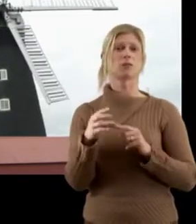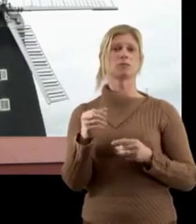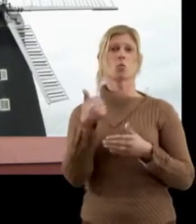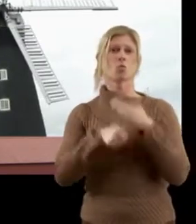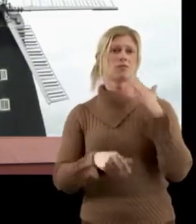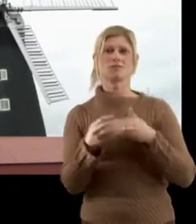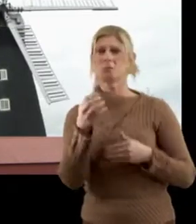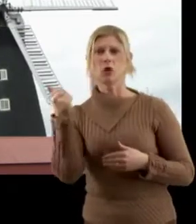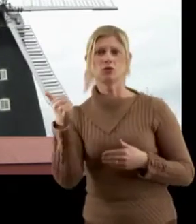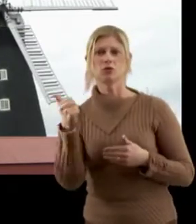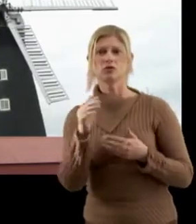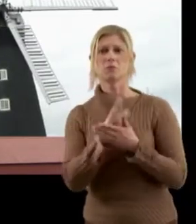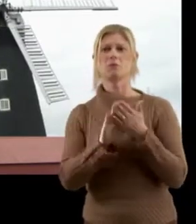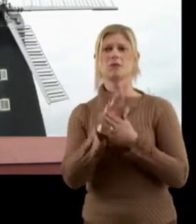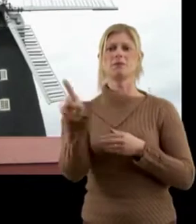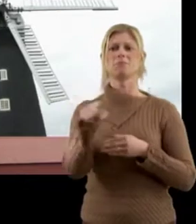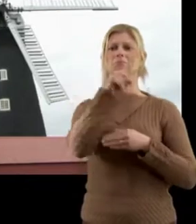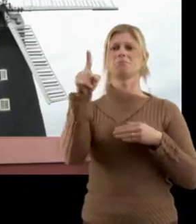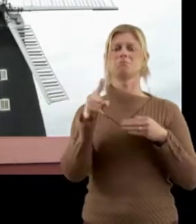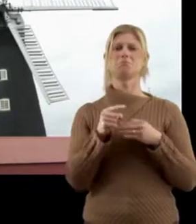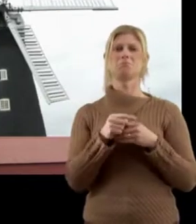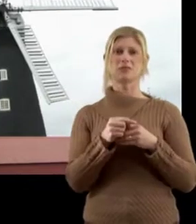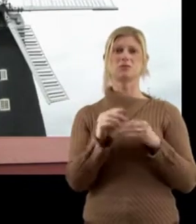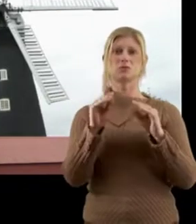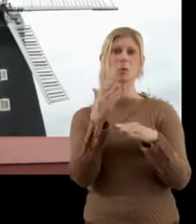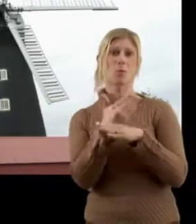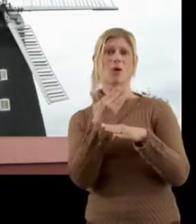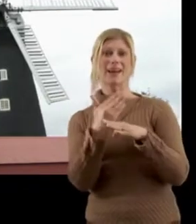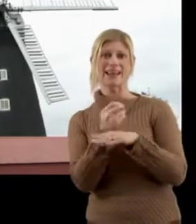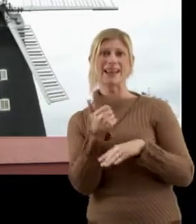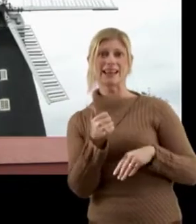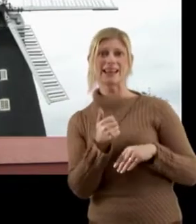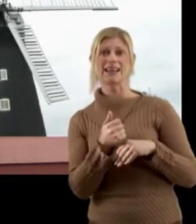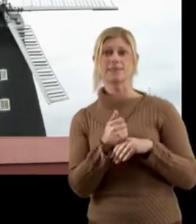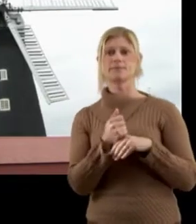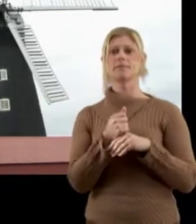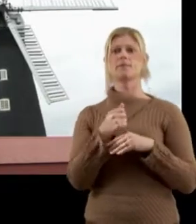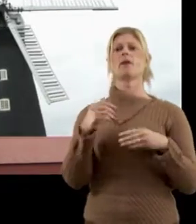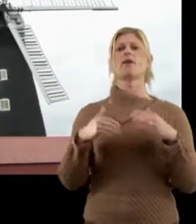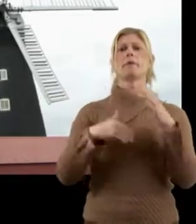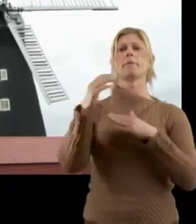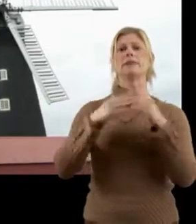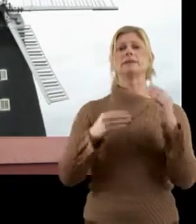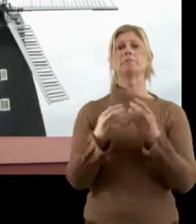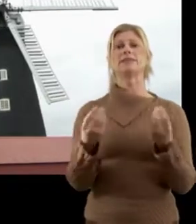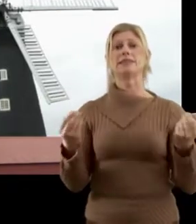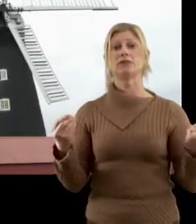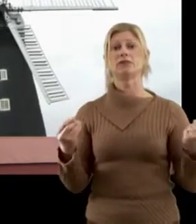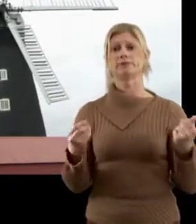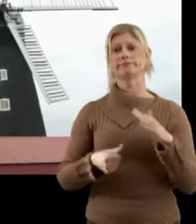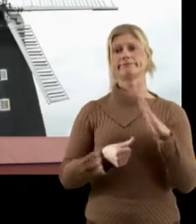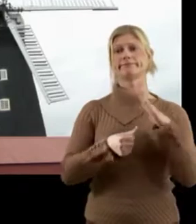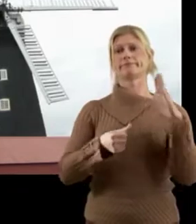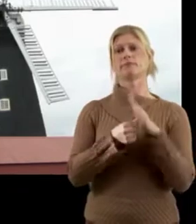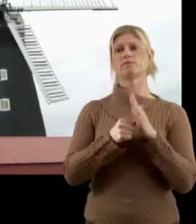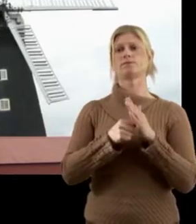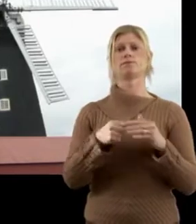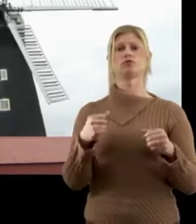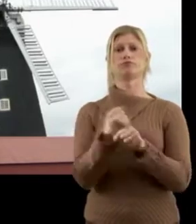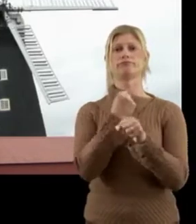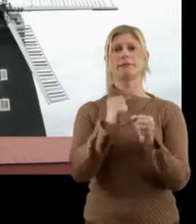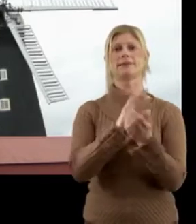the mill was run almost to destruction. Building materials were prioritised for the repair of damaged